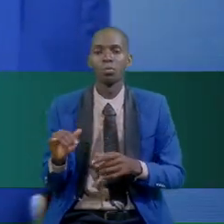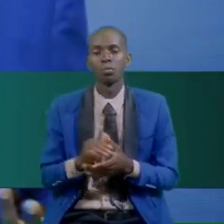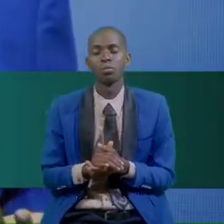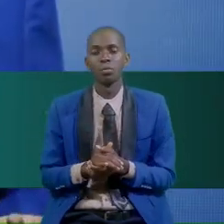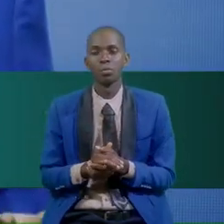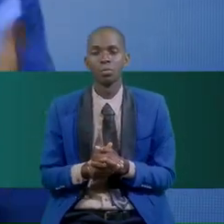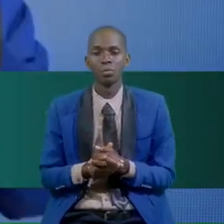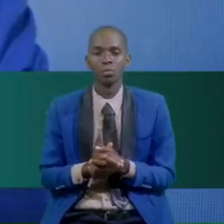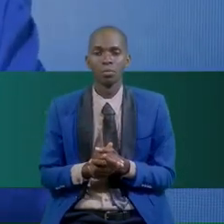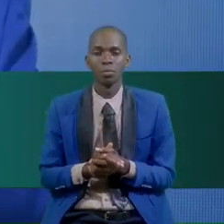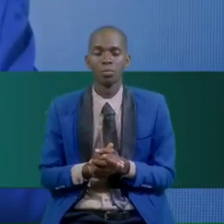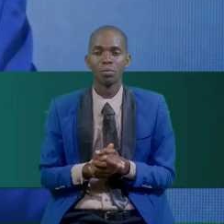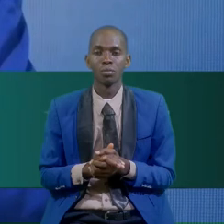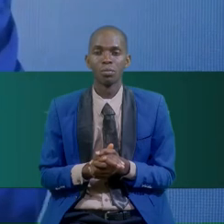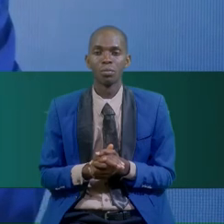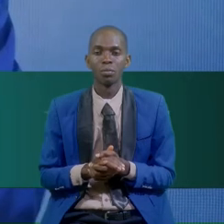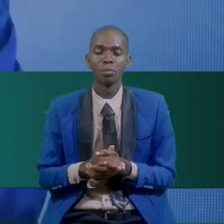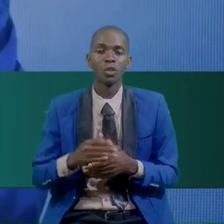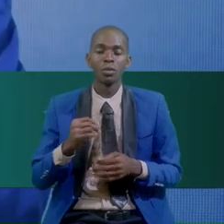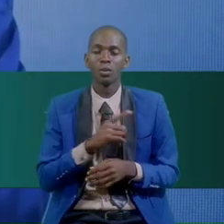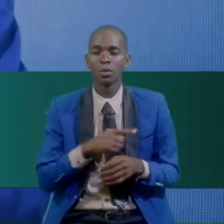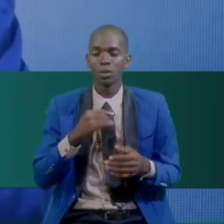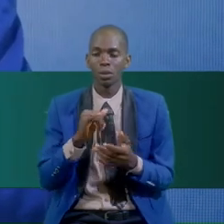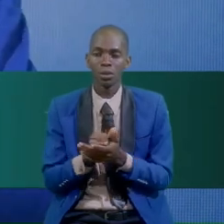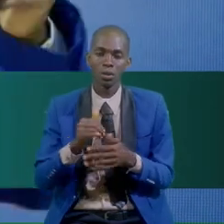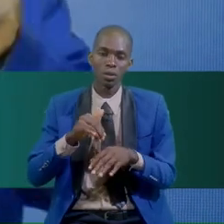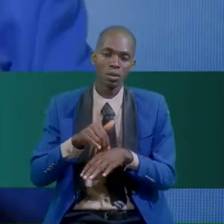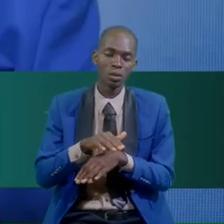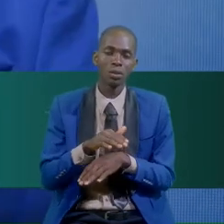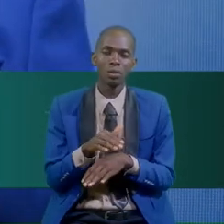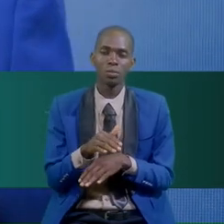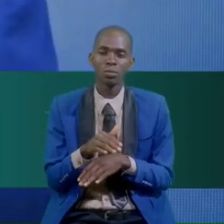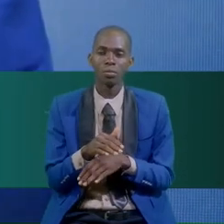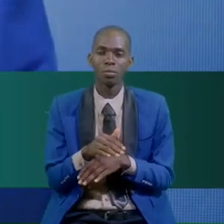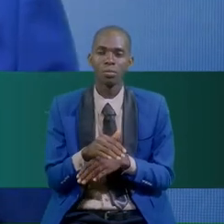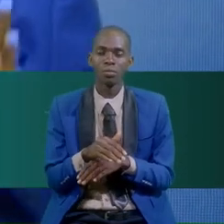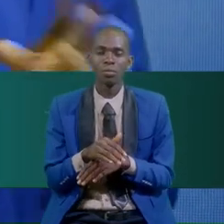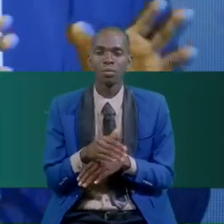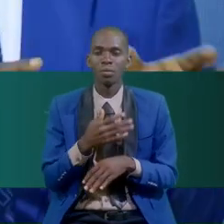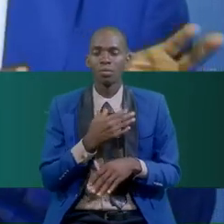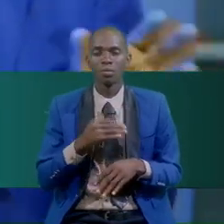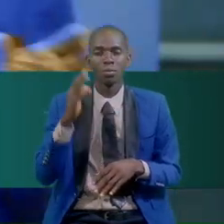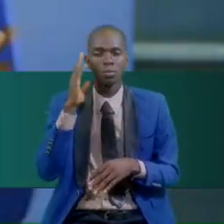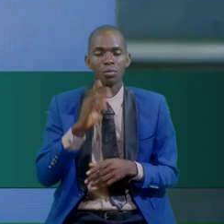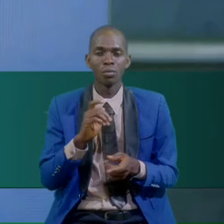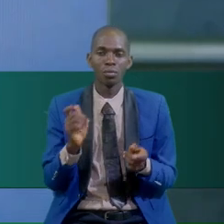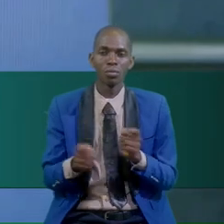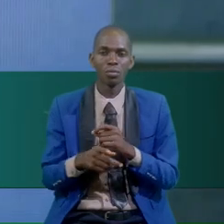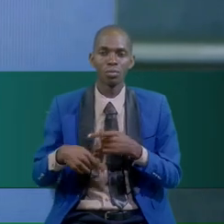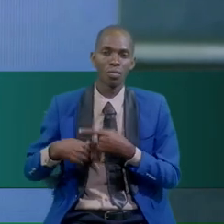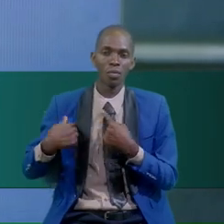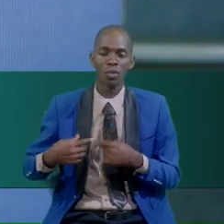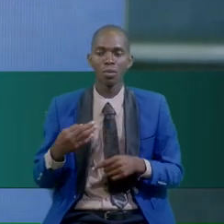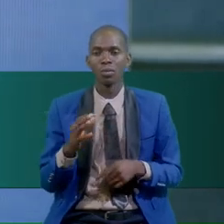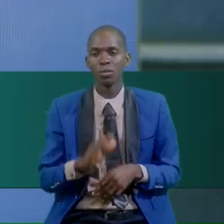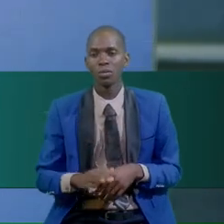Elijah before the great day, the coming of the Lord. And he will turn the hearts of the children unto